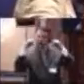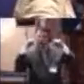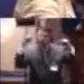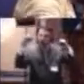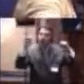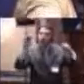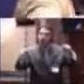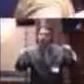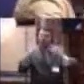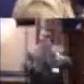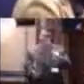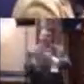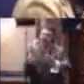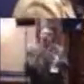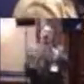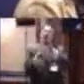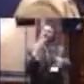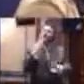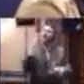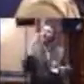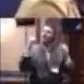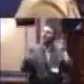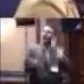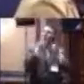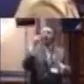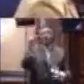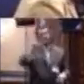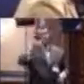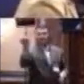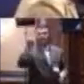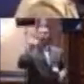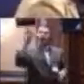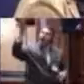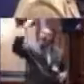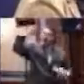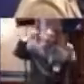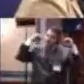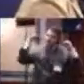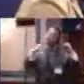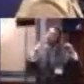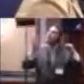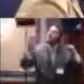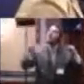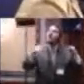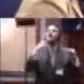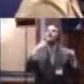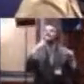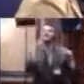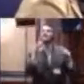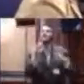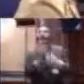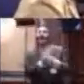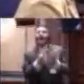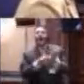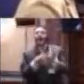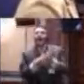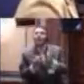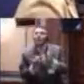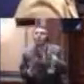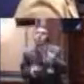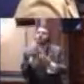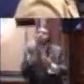the extent and the wave that's been there in the Arab states. And I think what's